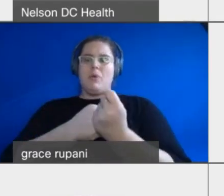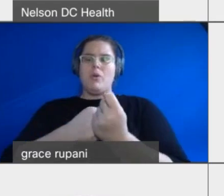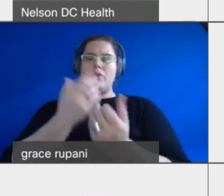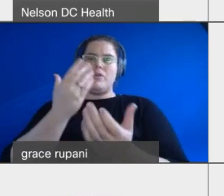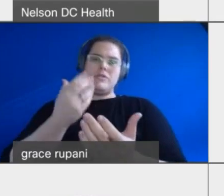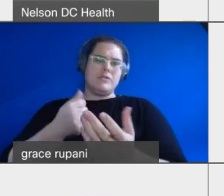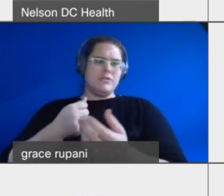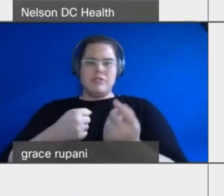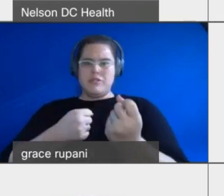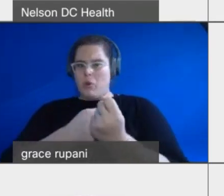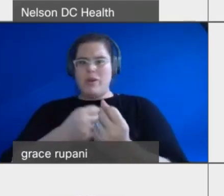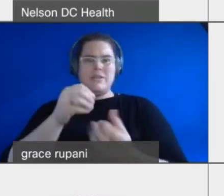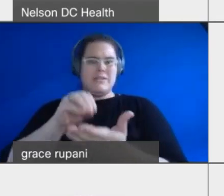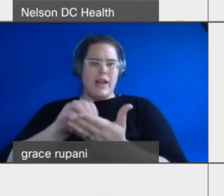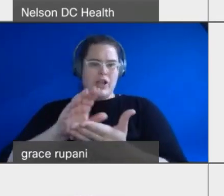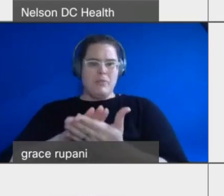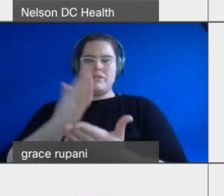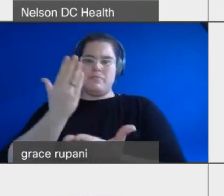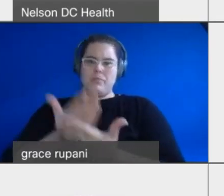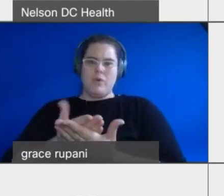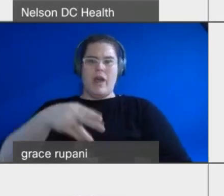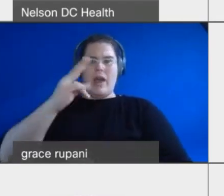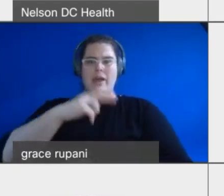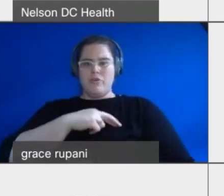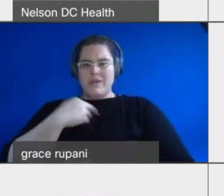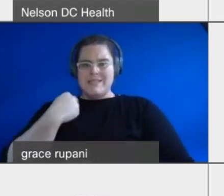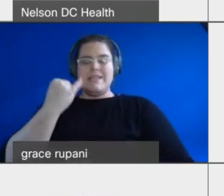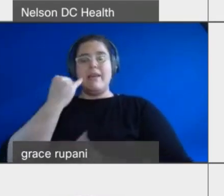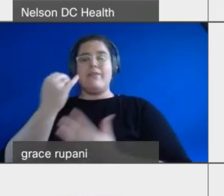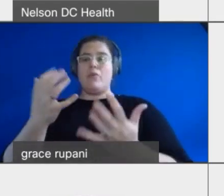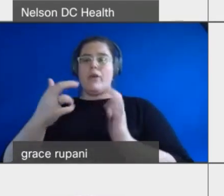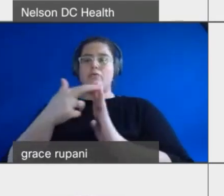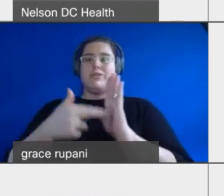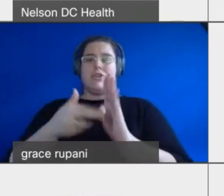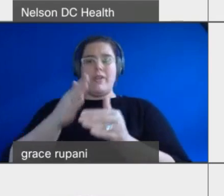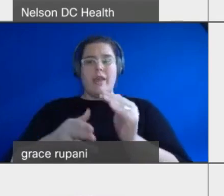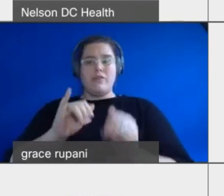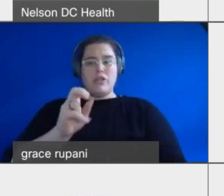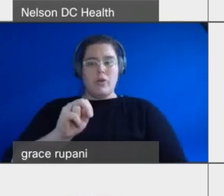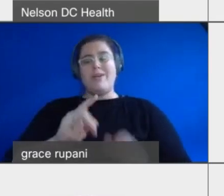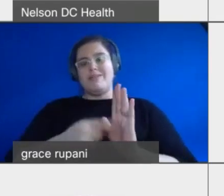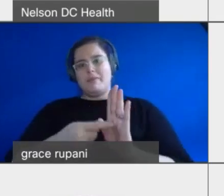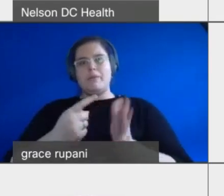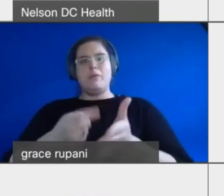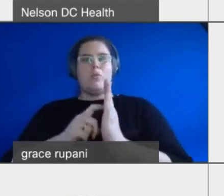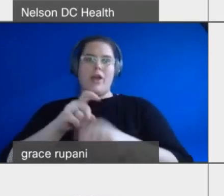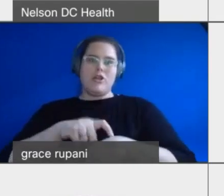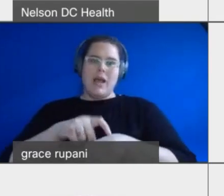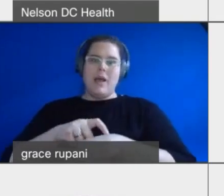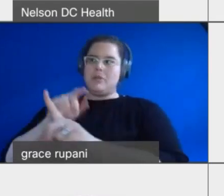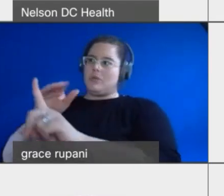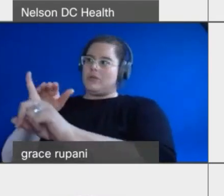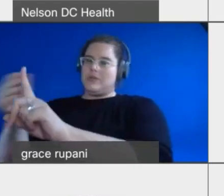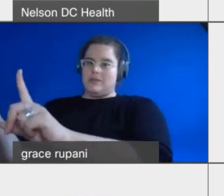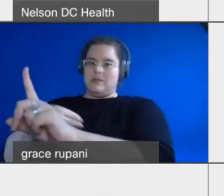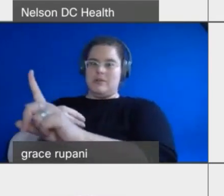now. If they want to be able to timely register at the end of January, it can take time to get that supporting documentation.